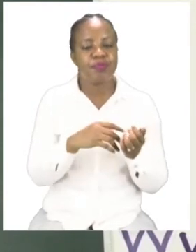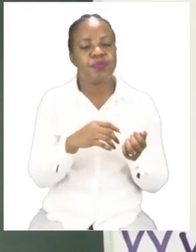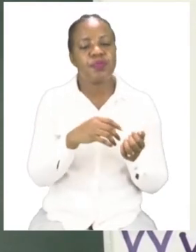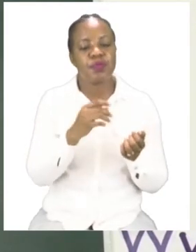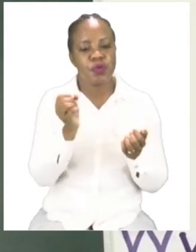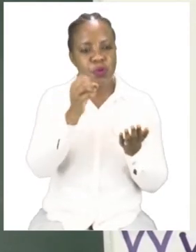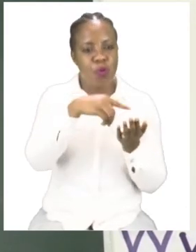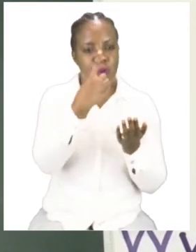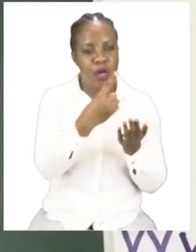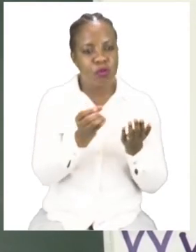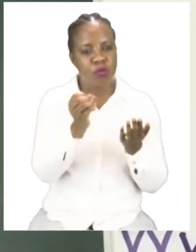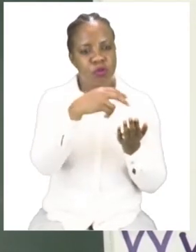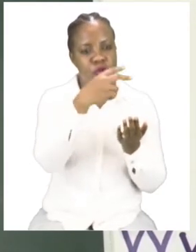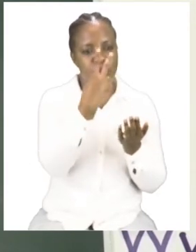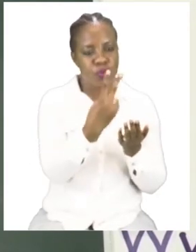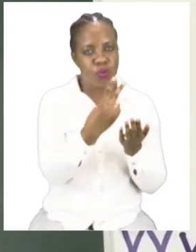2,